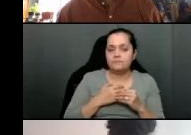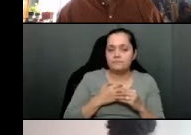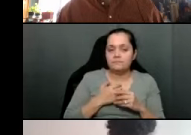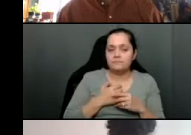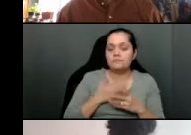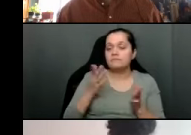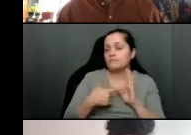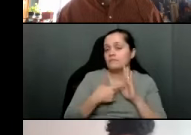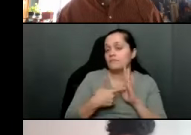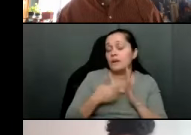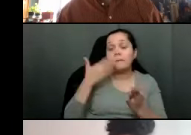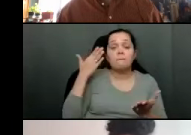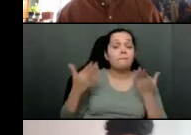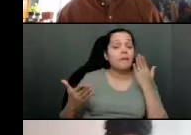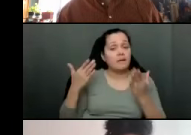For instance, maybe